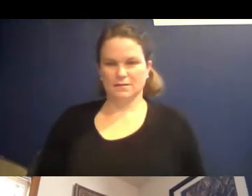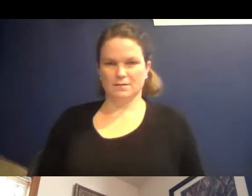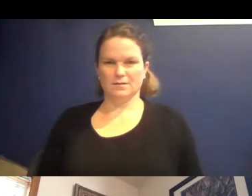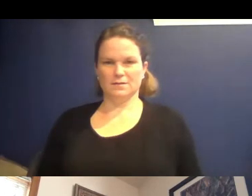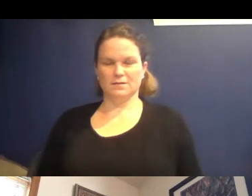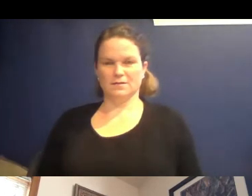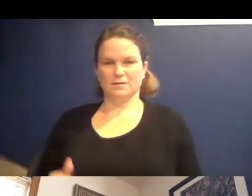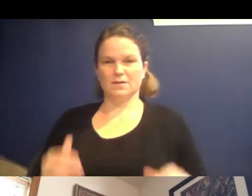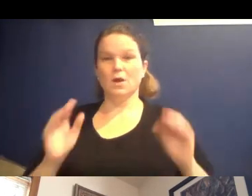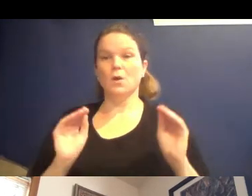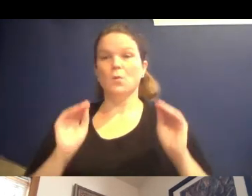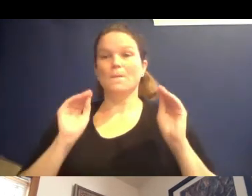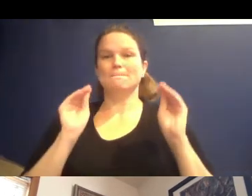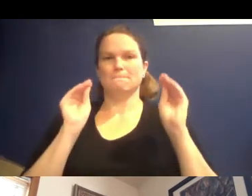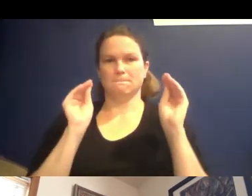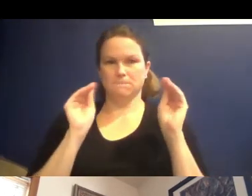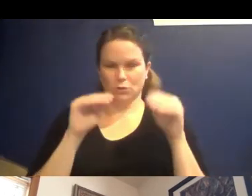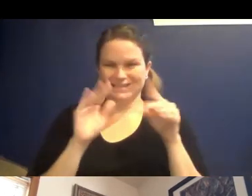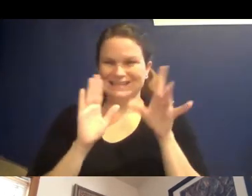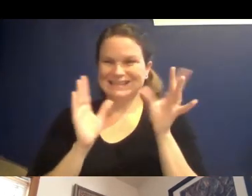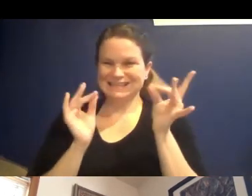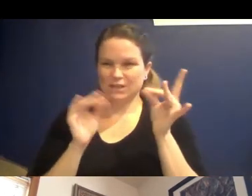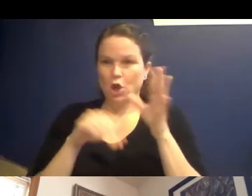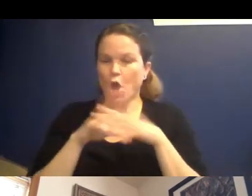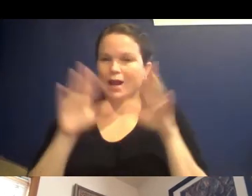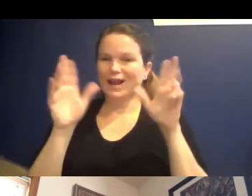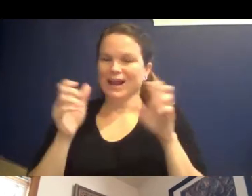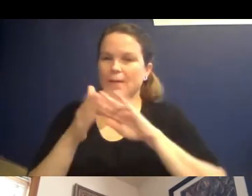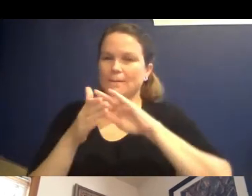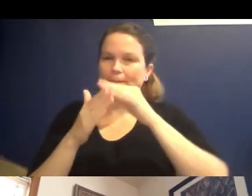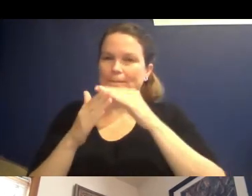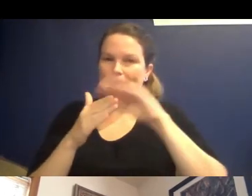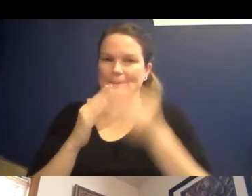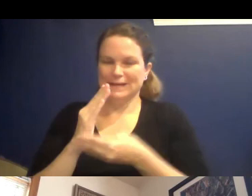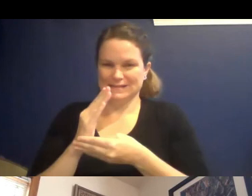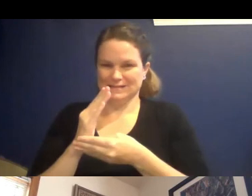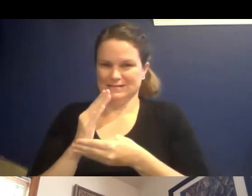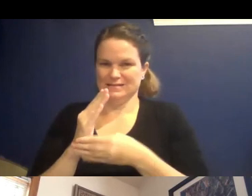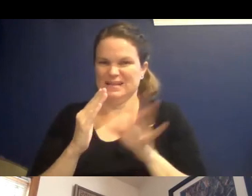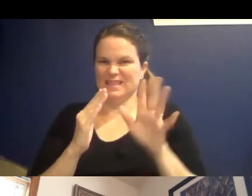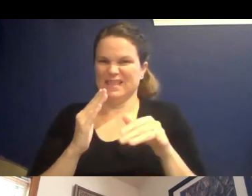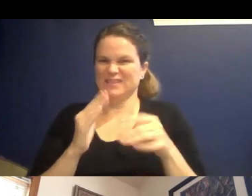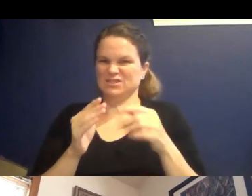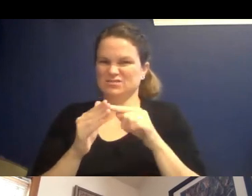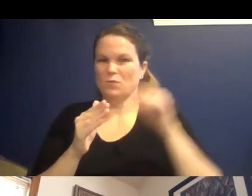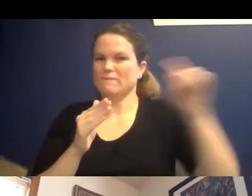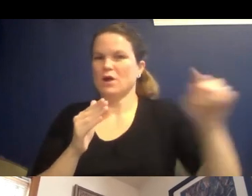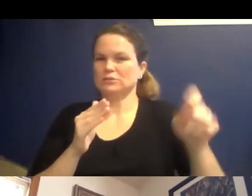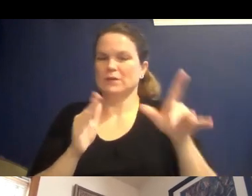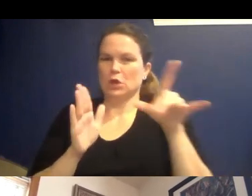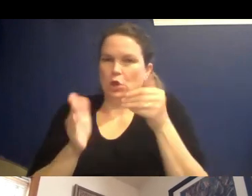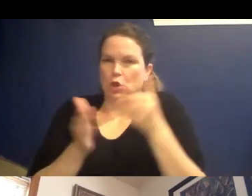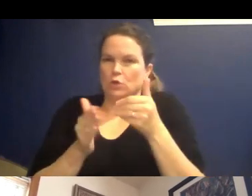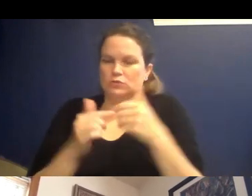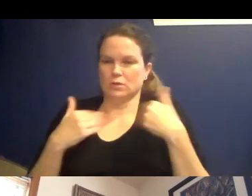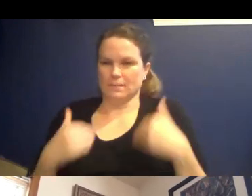hand on this butterfly, and this one's applied a little bit too far back. It should be closer to the body. People in California